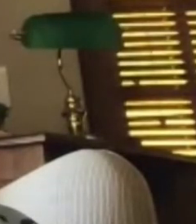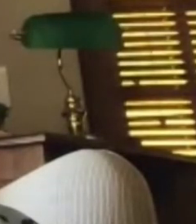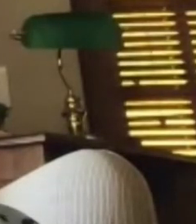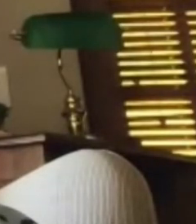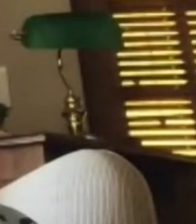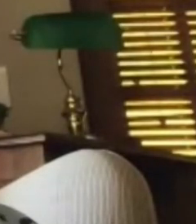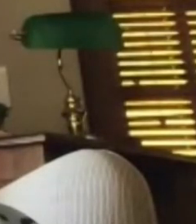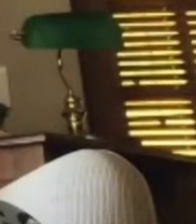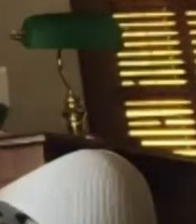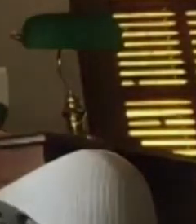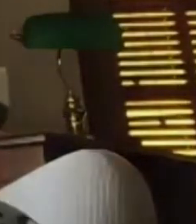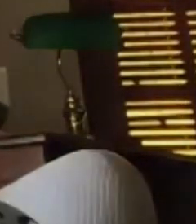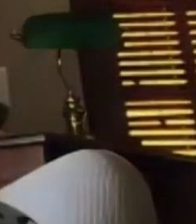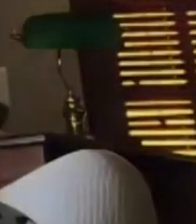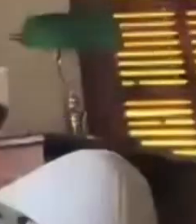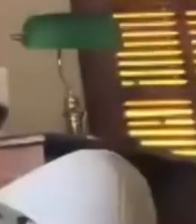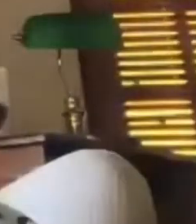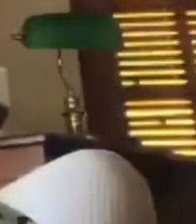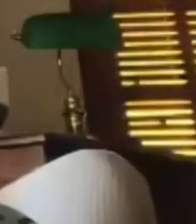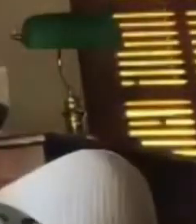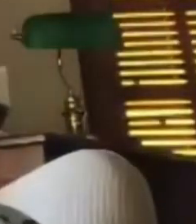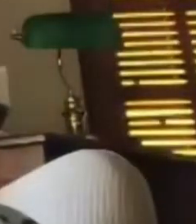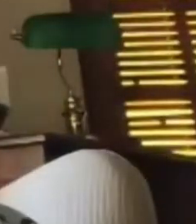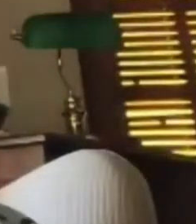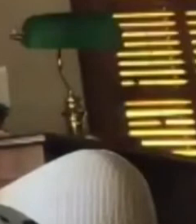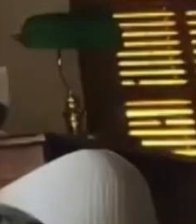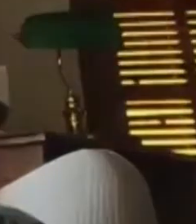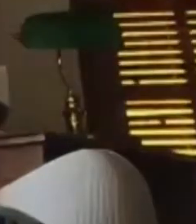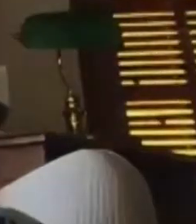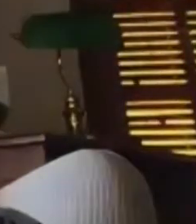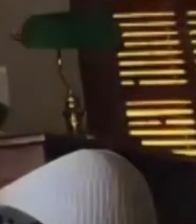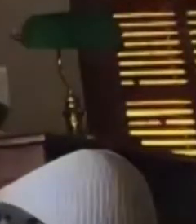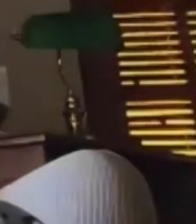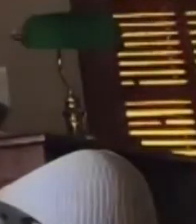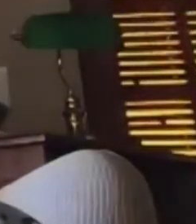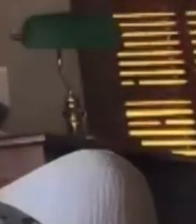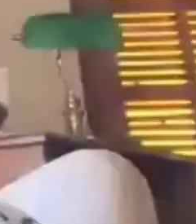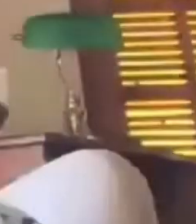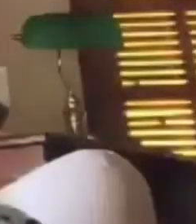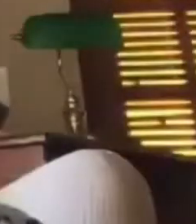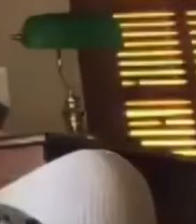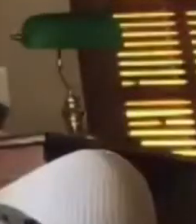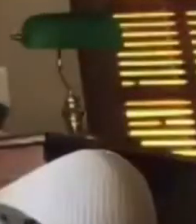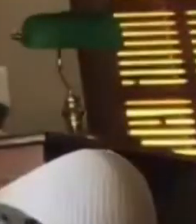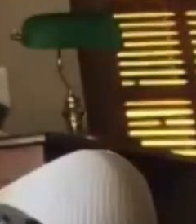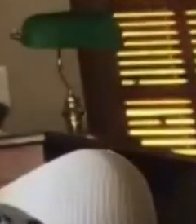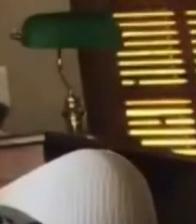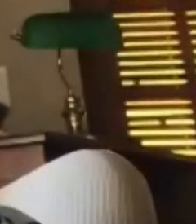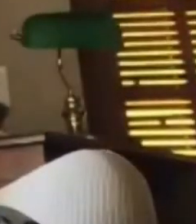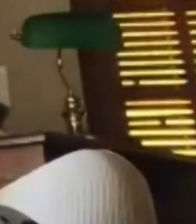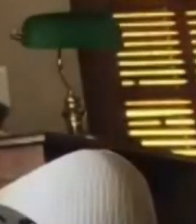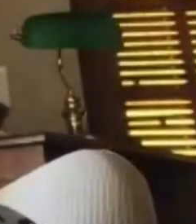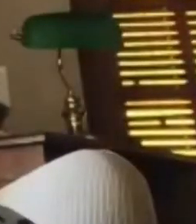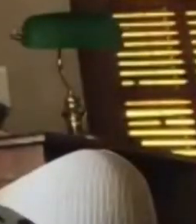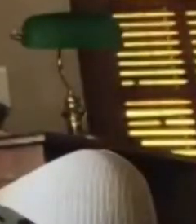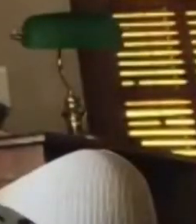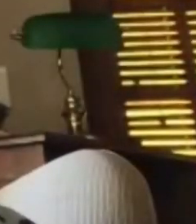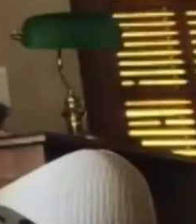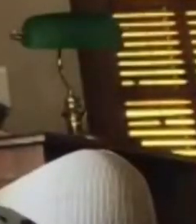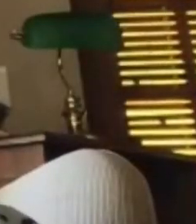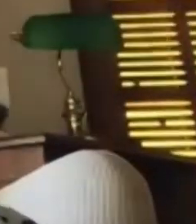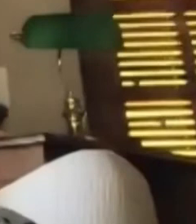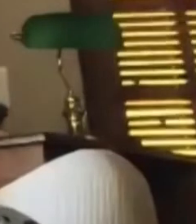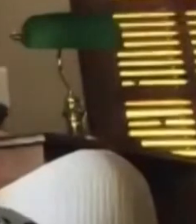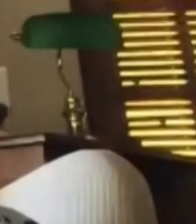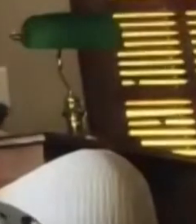reason parties on this committee called for the meeting for over 2 weeks. It is the number of deaths in our communities and the situation